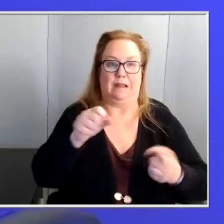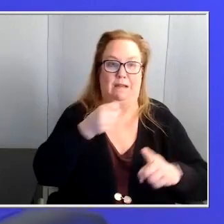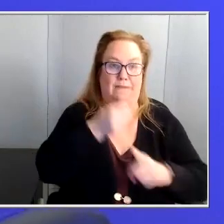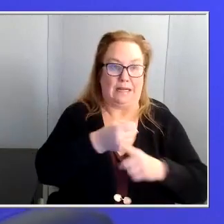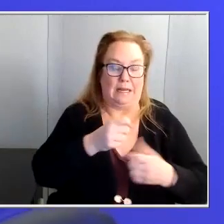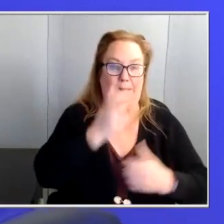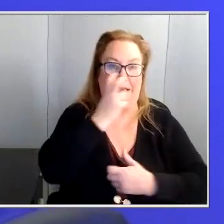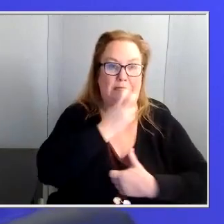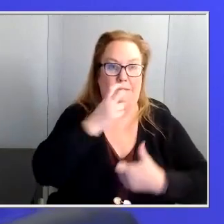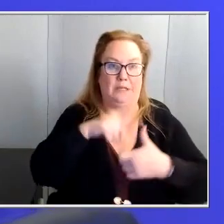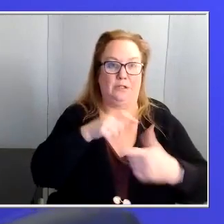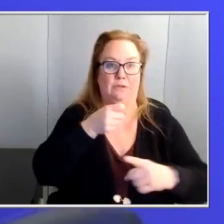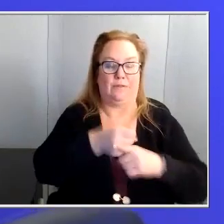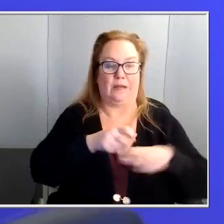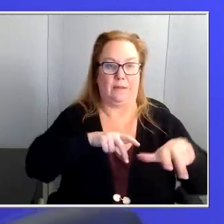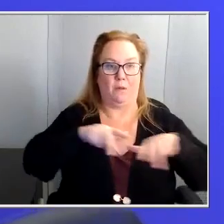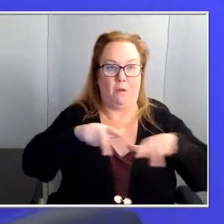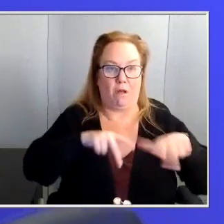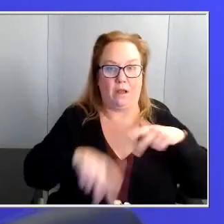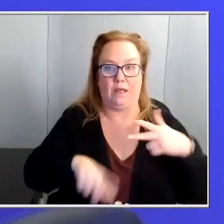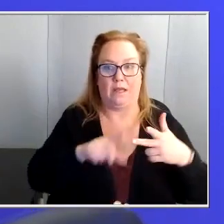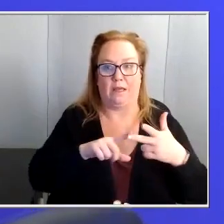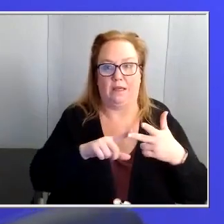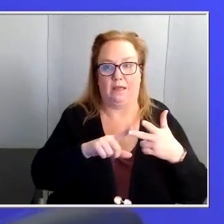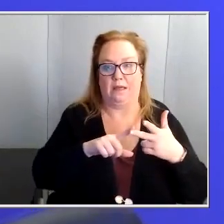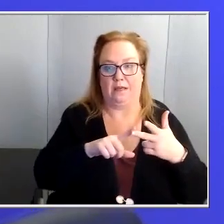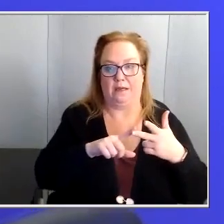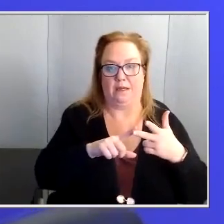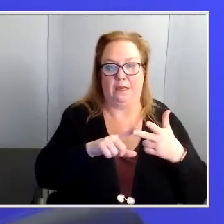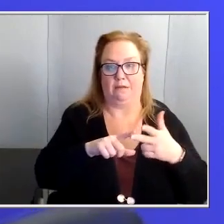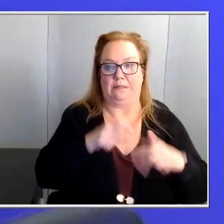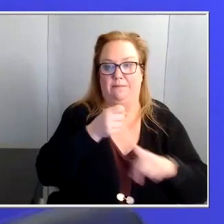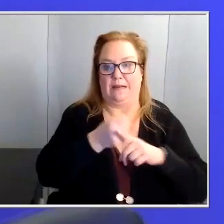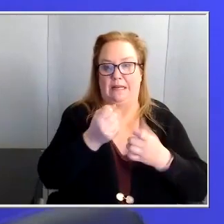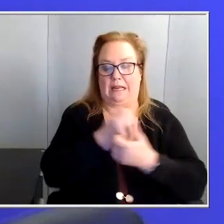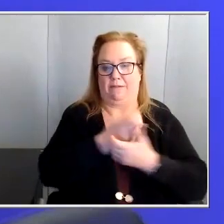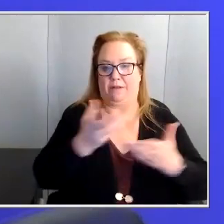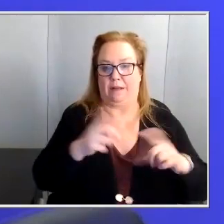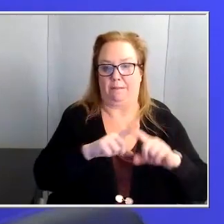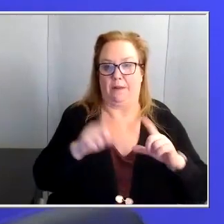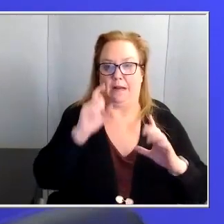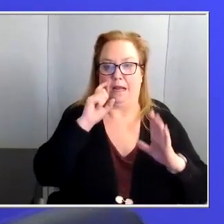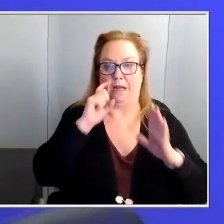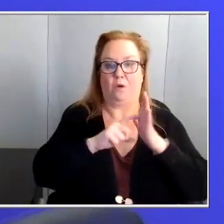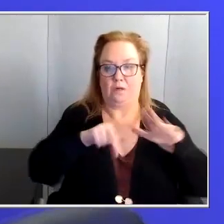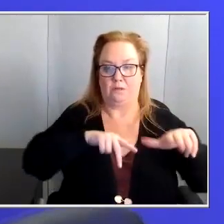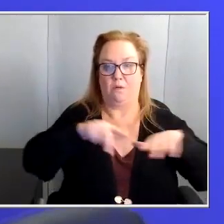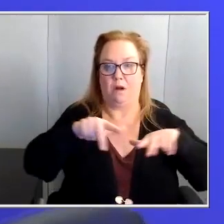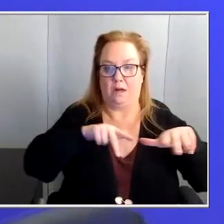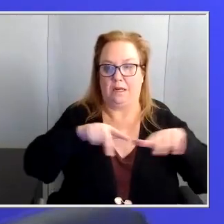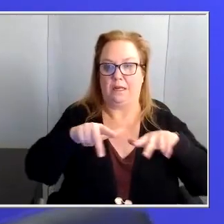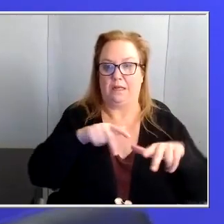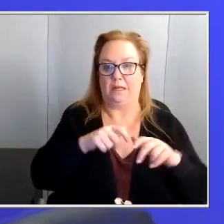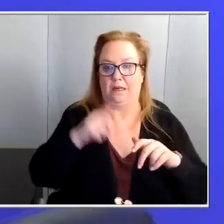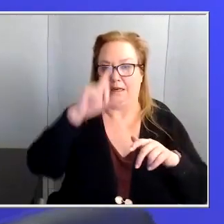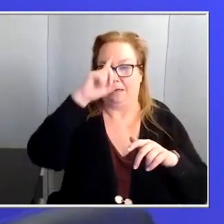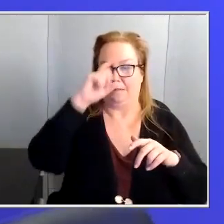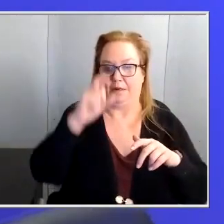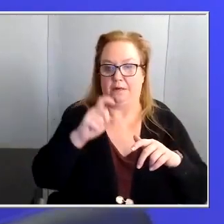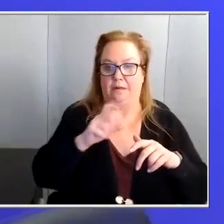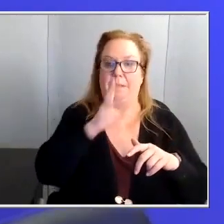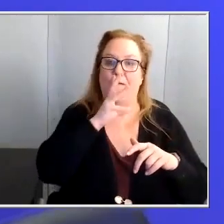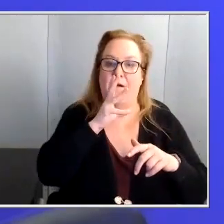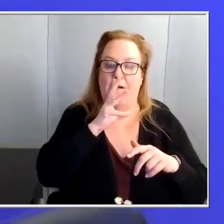my walking. It was affecting everything. But I really noticed walking because the